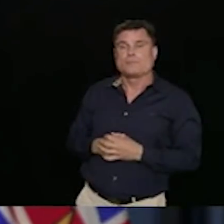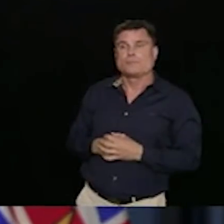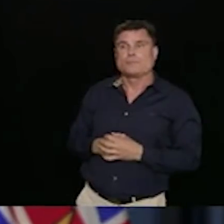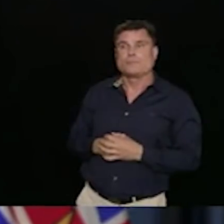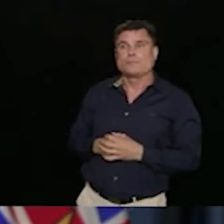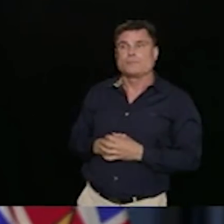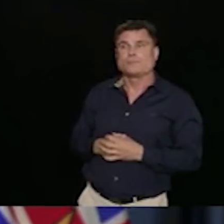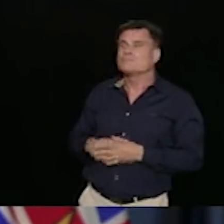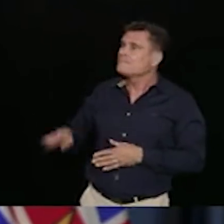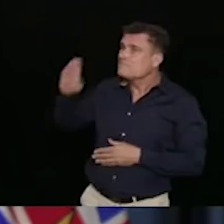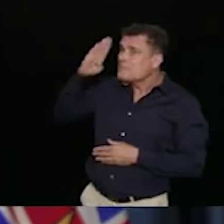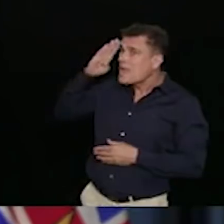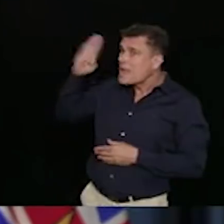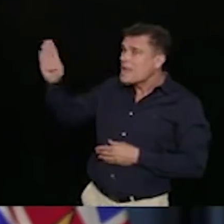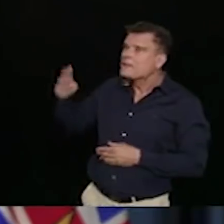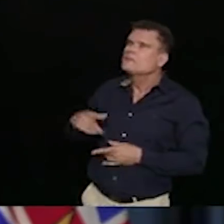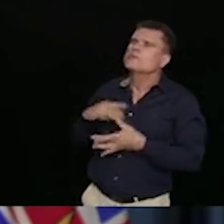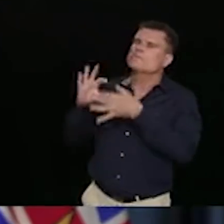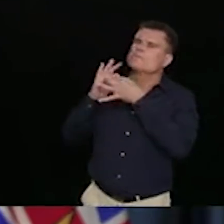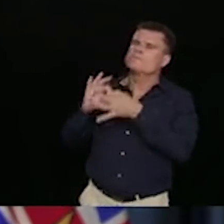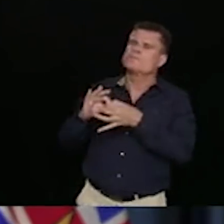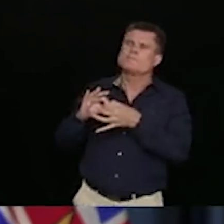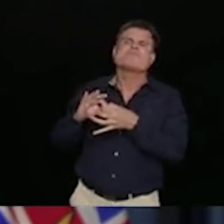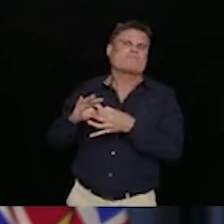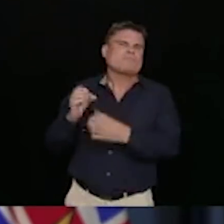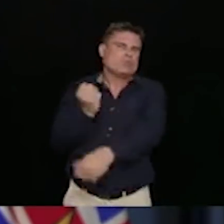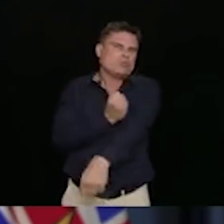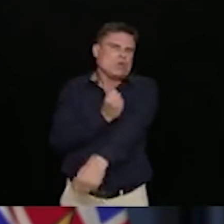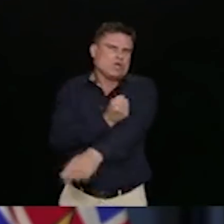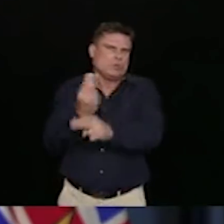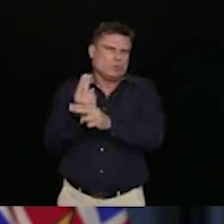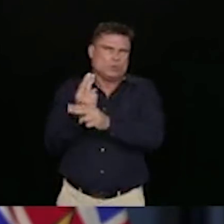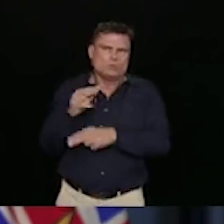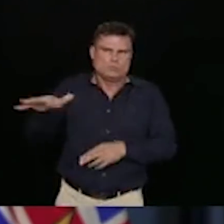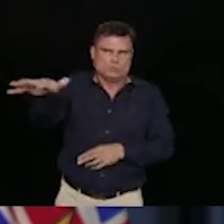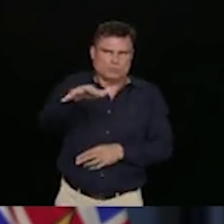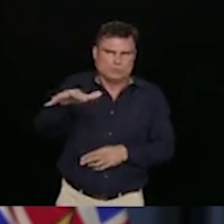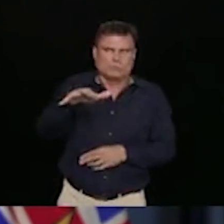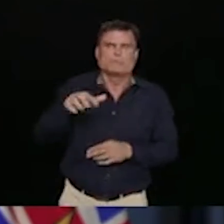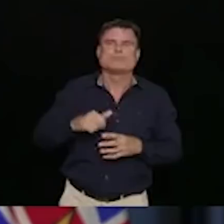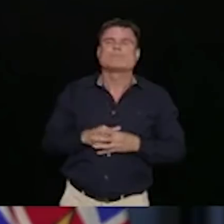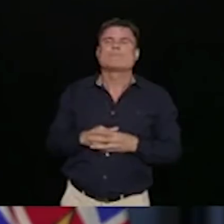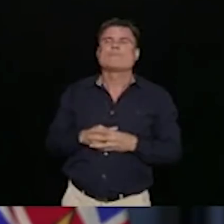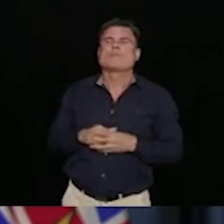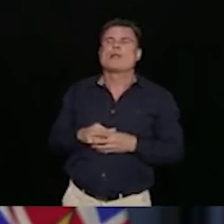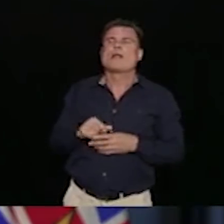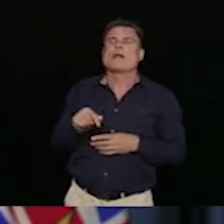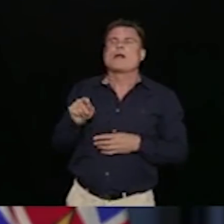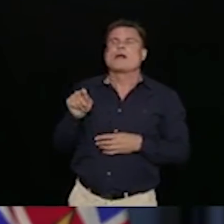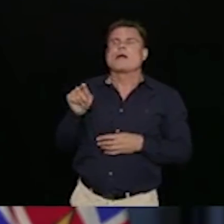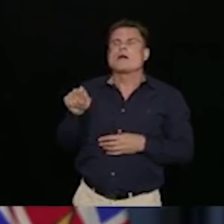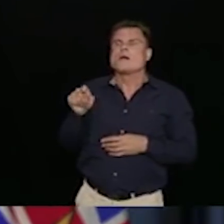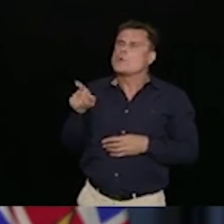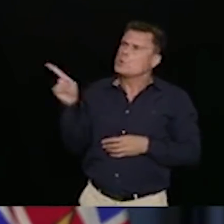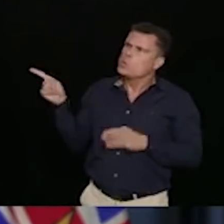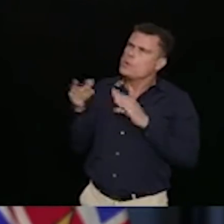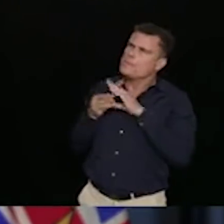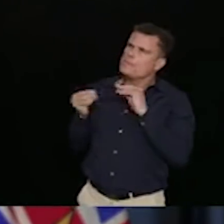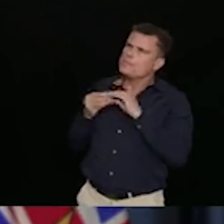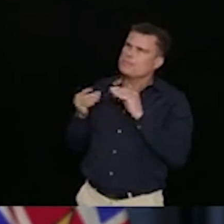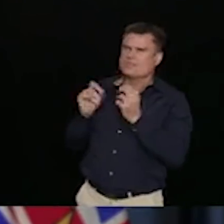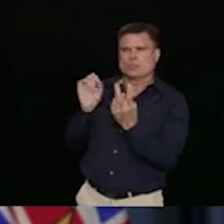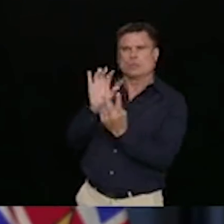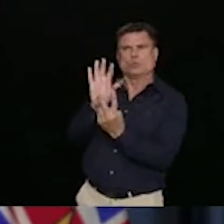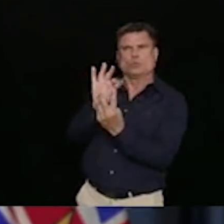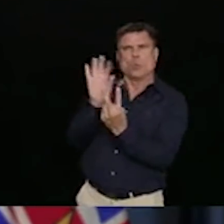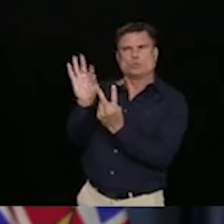Hi, dear Premier. Just regarding the opioids again, I'll take it off speakerphone. Regarding the opioids again, you talk about choice. Well, there's people